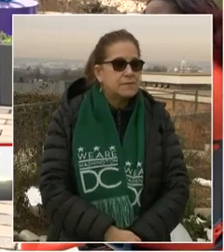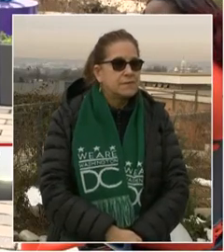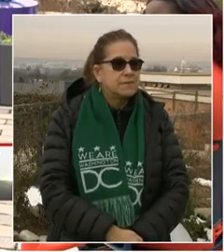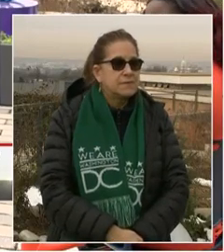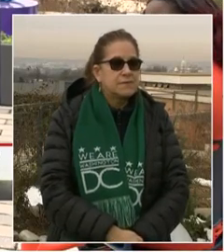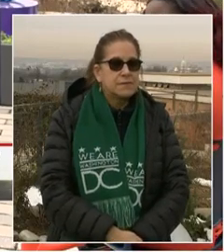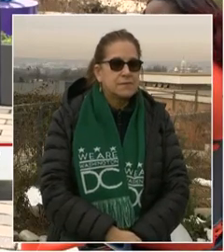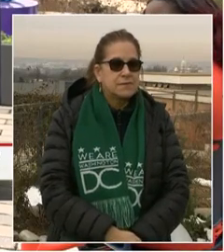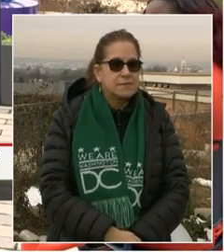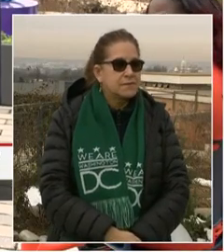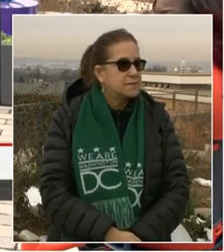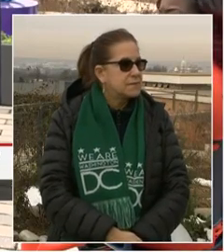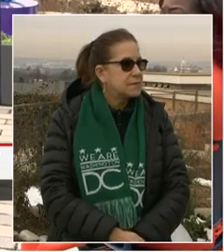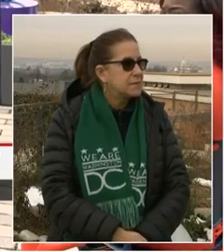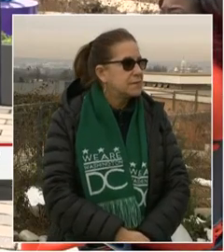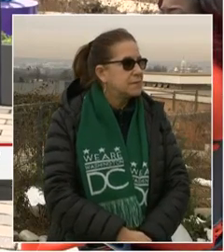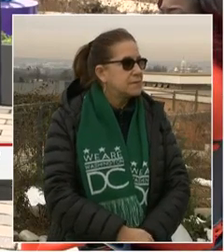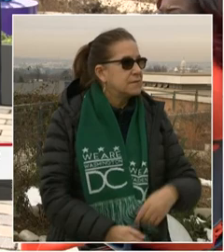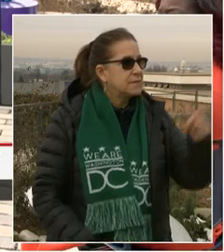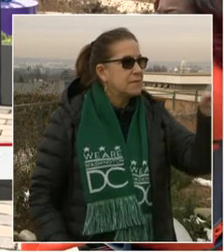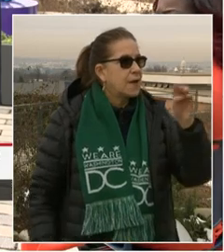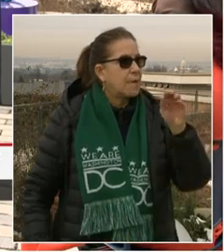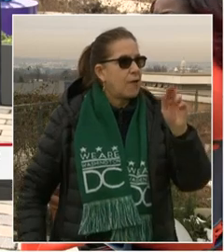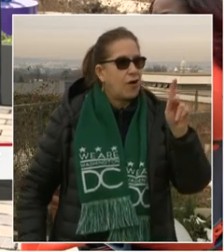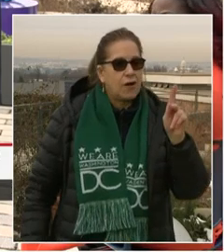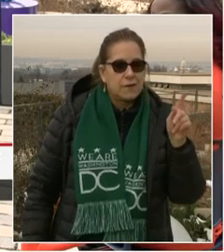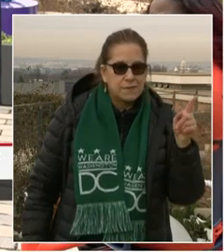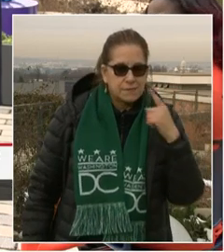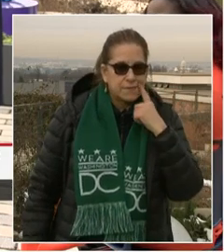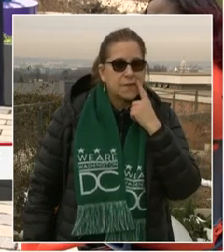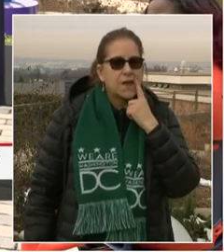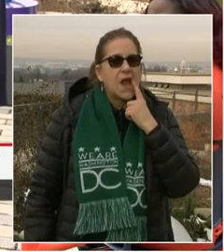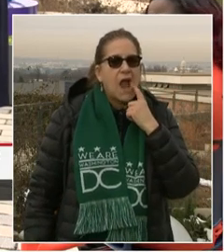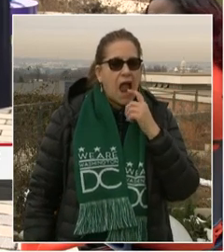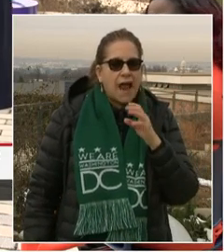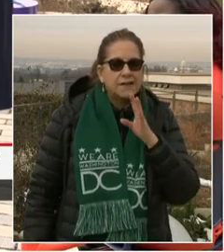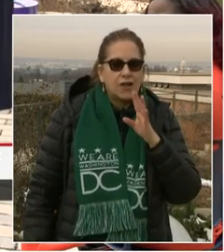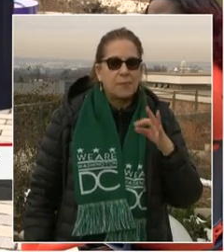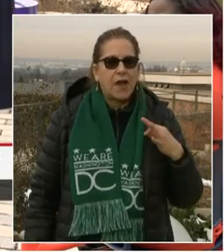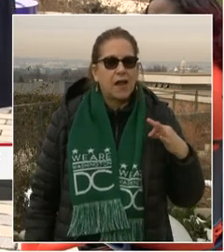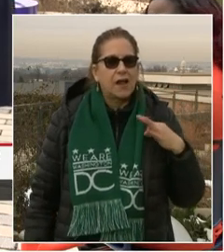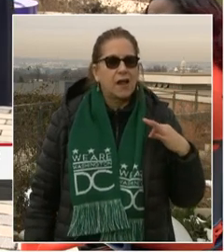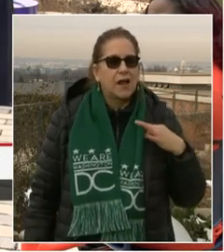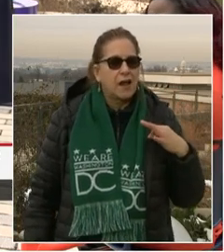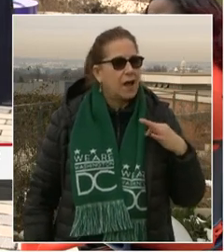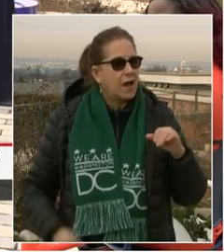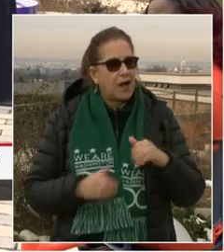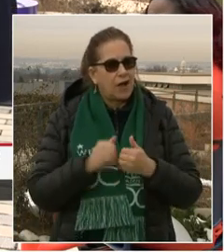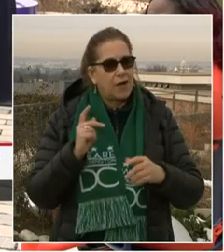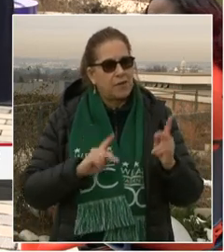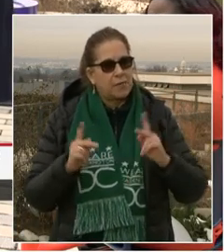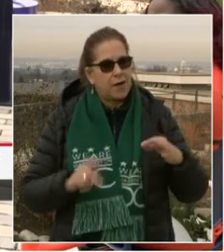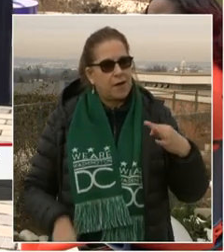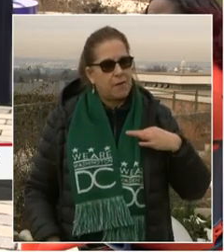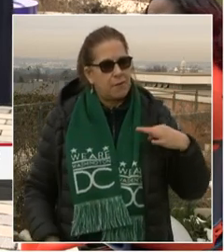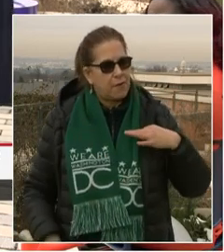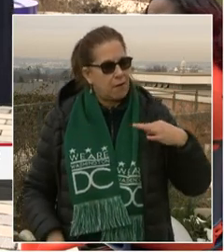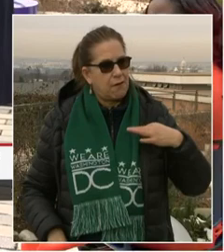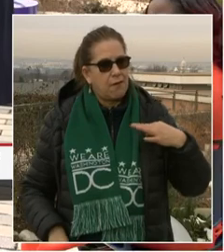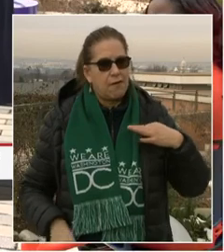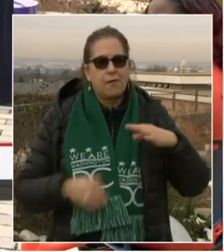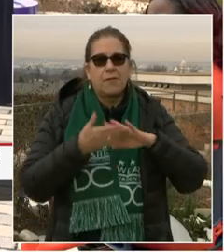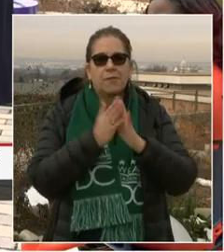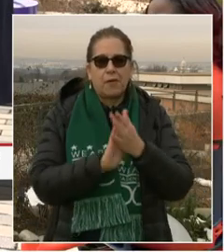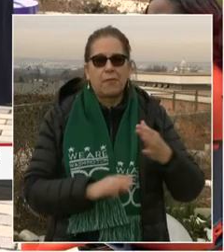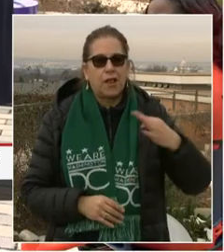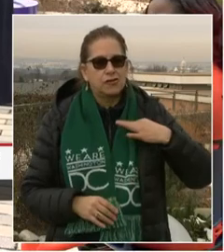the eligibility is for this? And then more importantly, how do people apply? What is the application process, the dates and the deadlines?